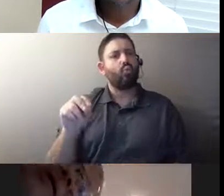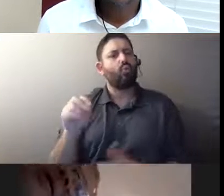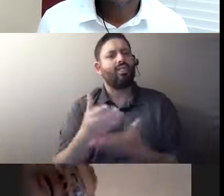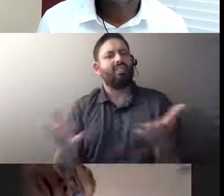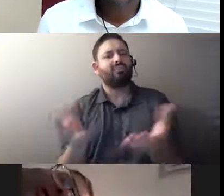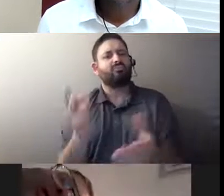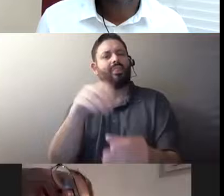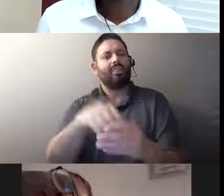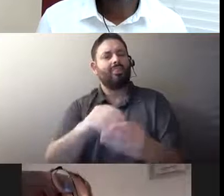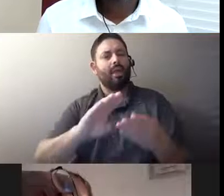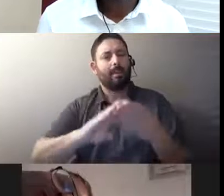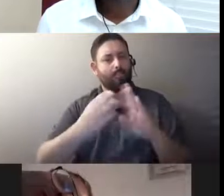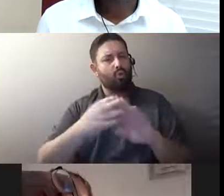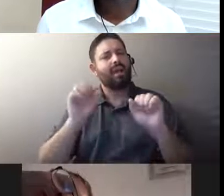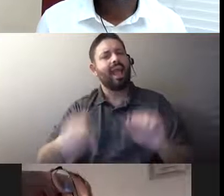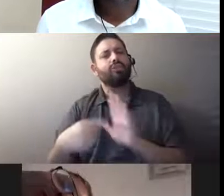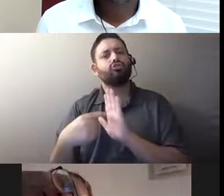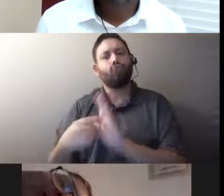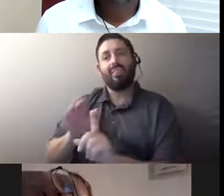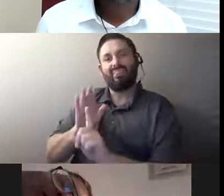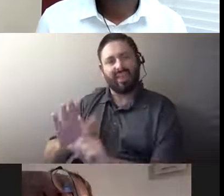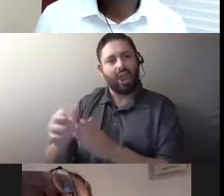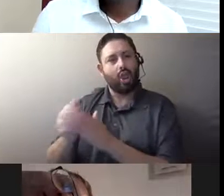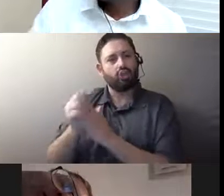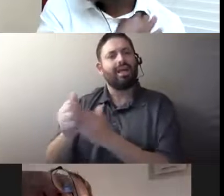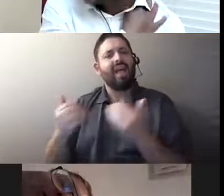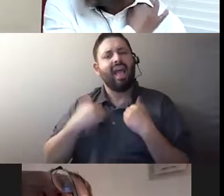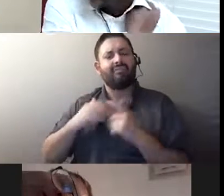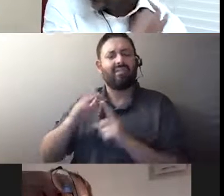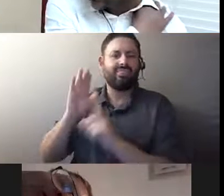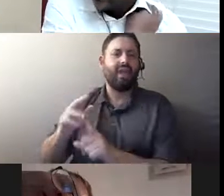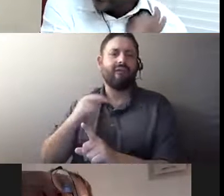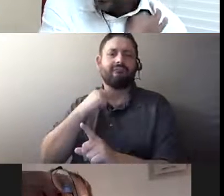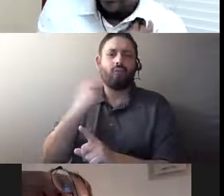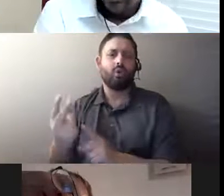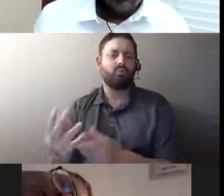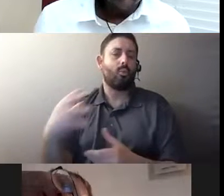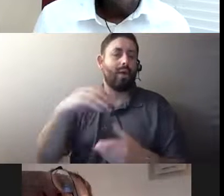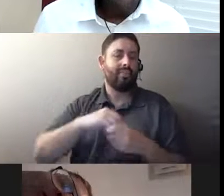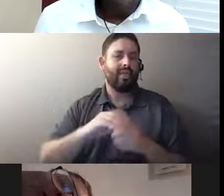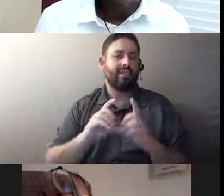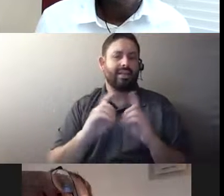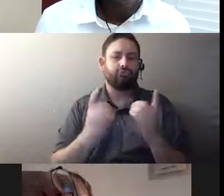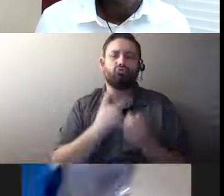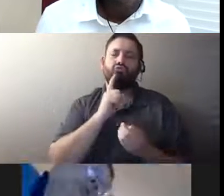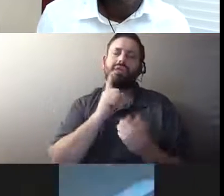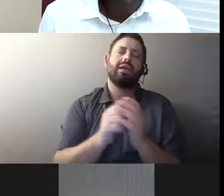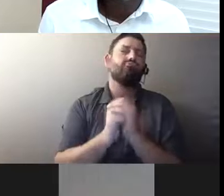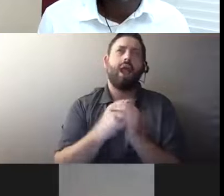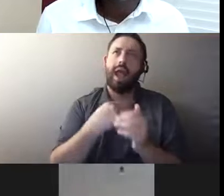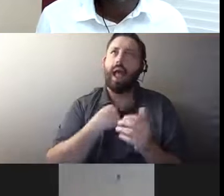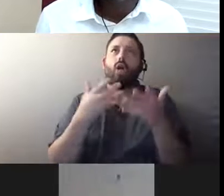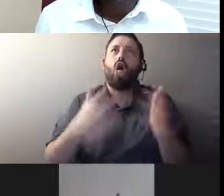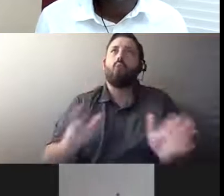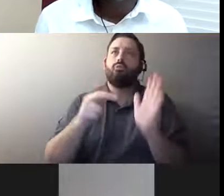community so they can show their leadership and have their voice within the district. So I really pray that I'm already that role model.